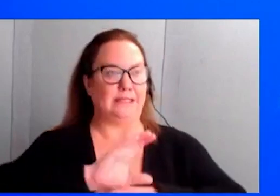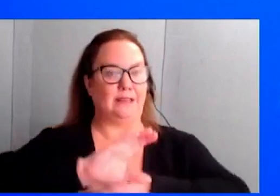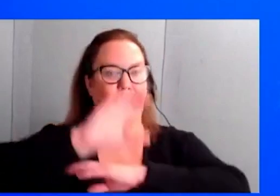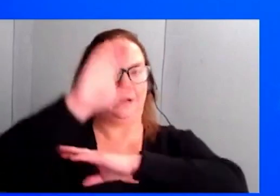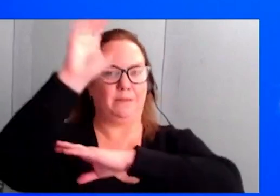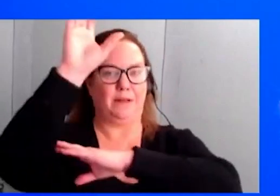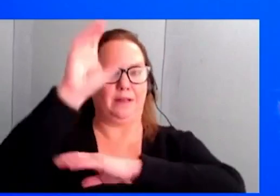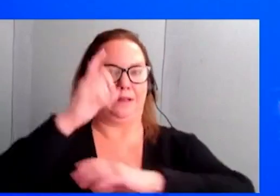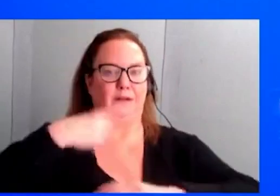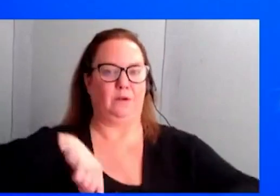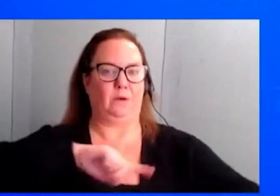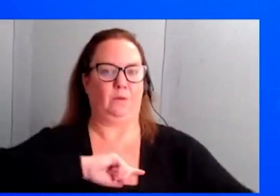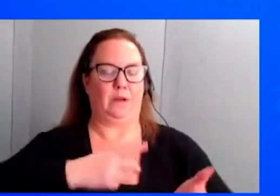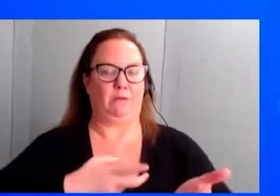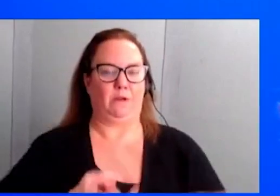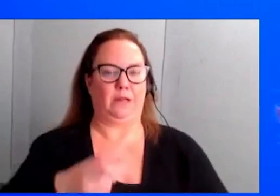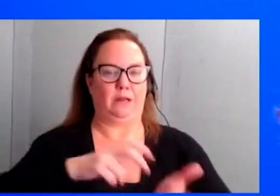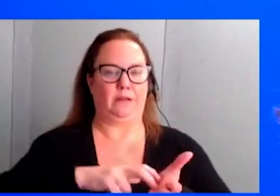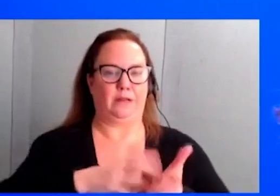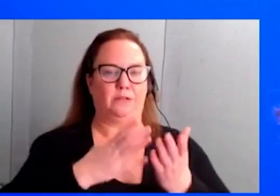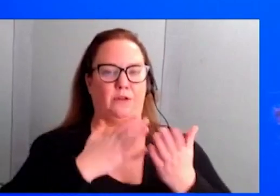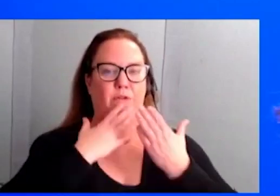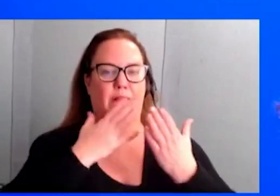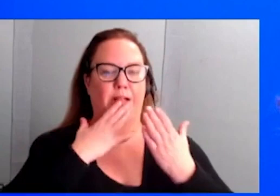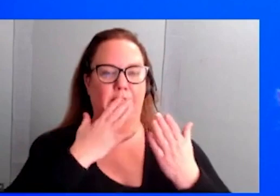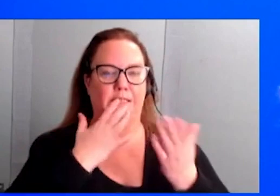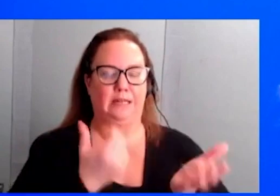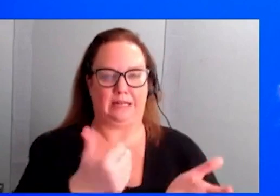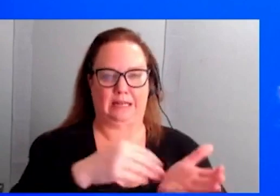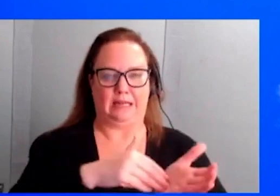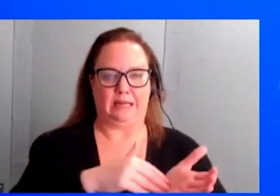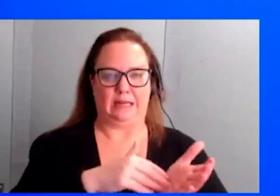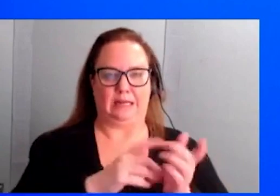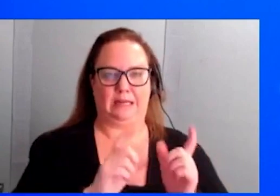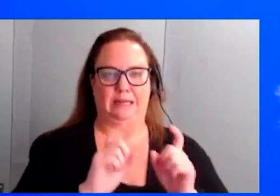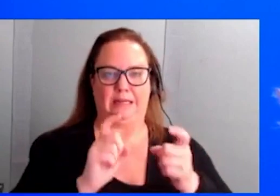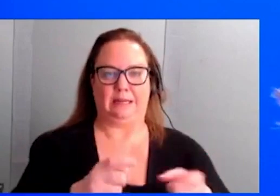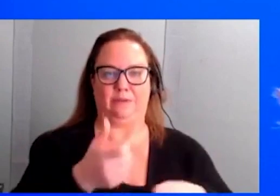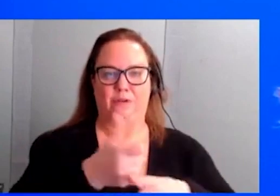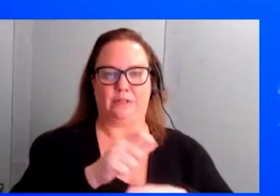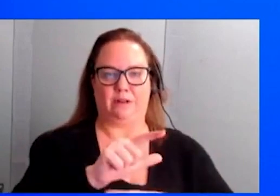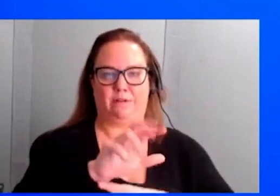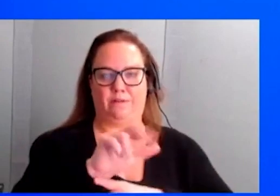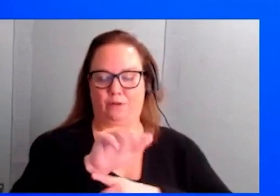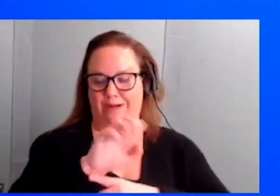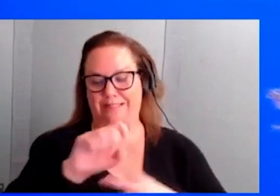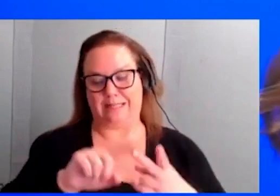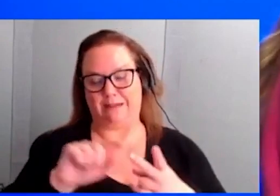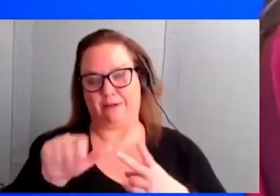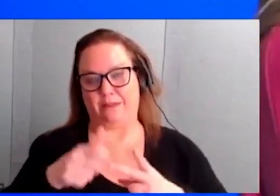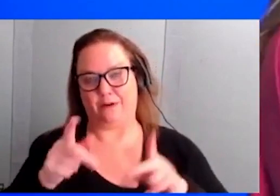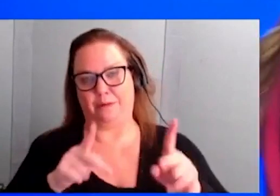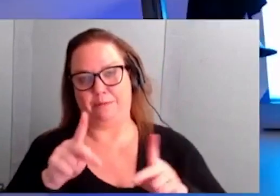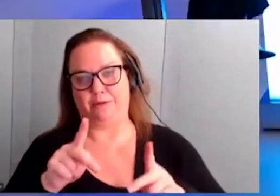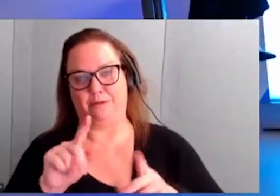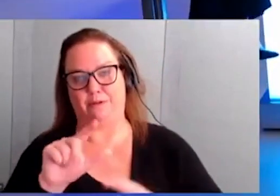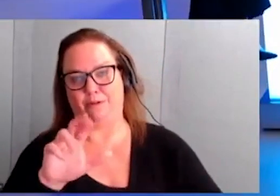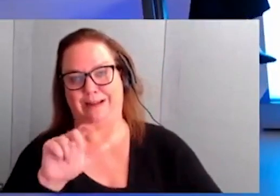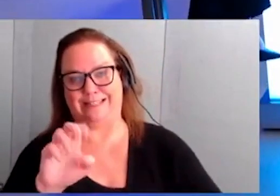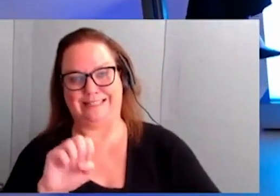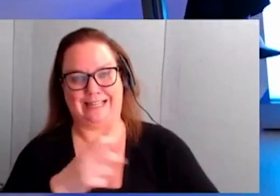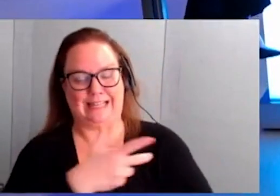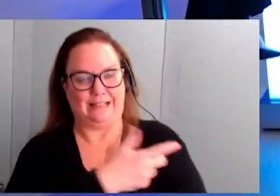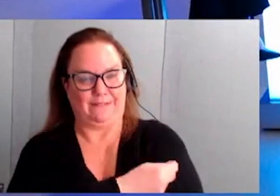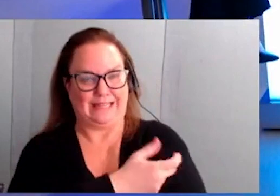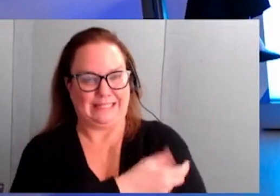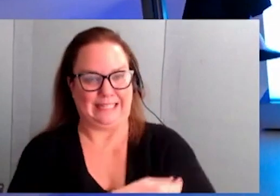with it and show gratitude, give yourself grace, give others grace, and get the vaccine. Great message.